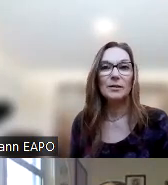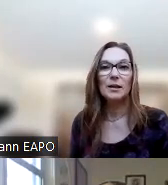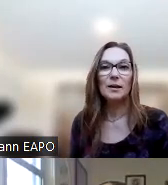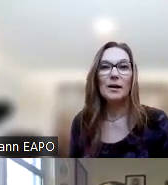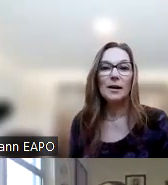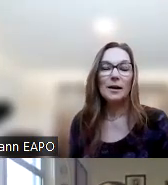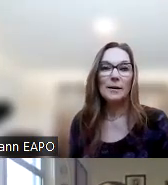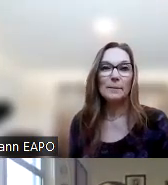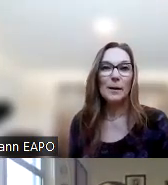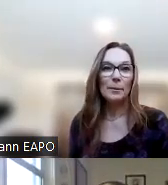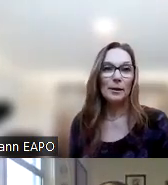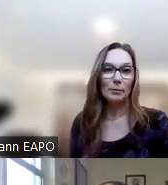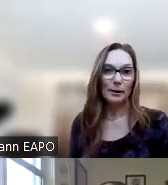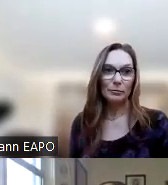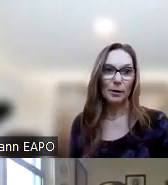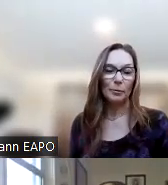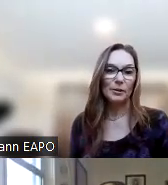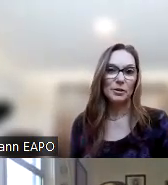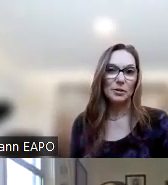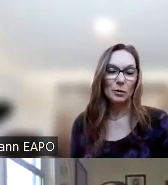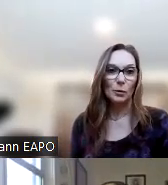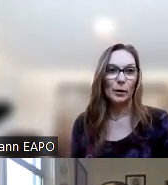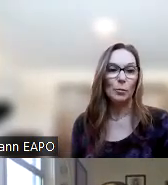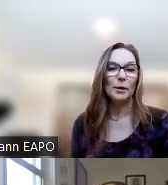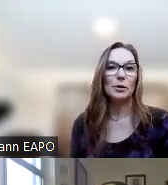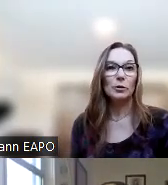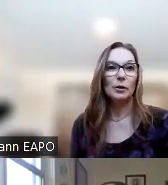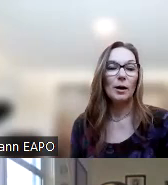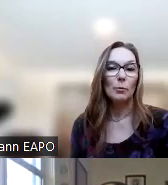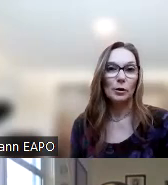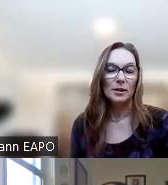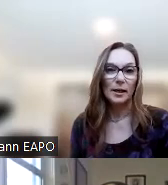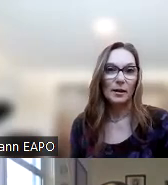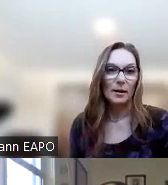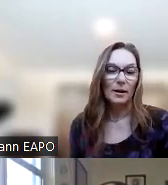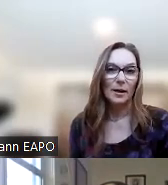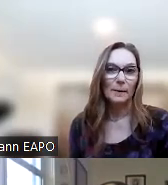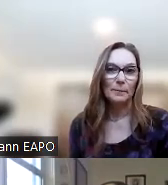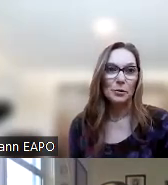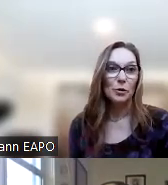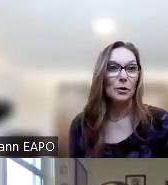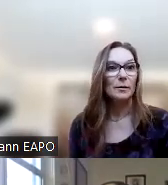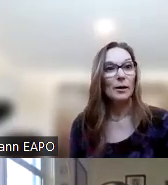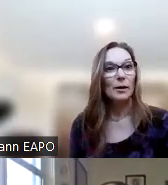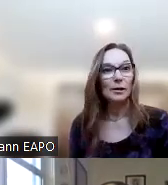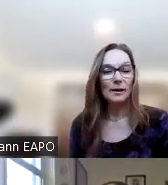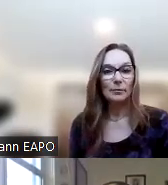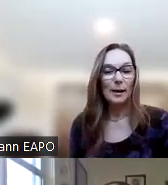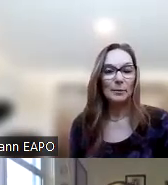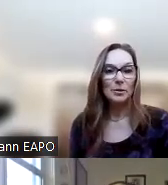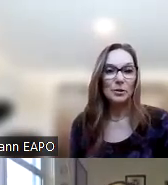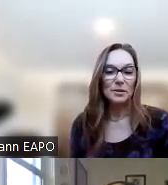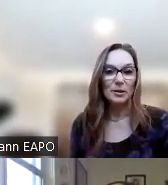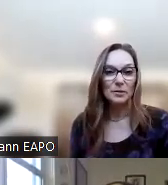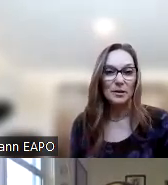lots of activity happening around fraud prevention. So we hope that you'll learn a lot more today so you can help prevent that